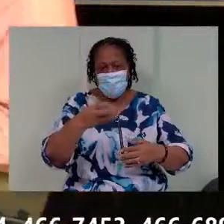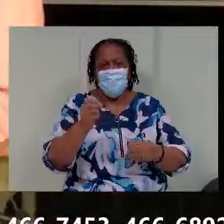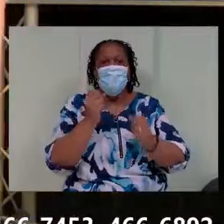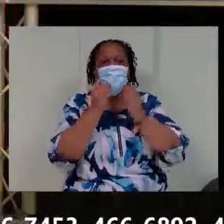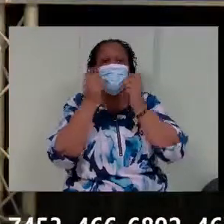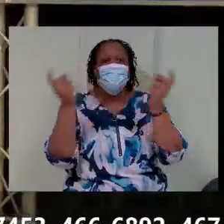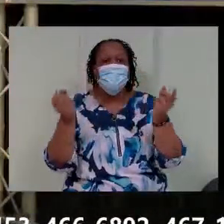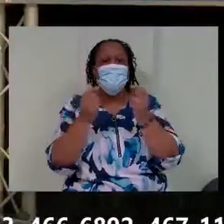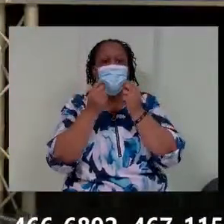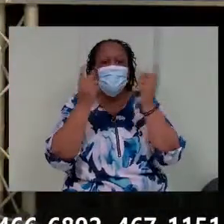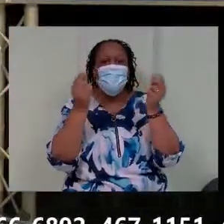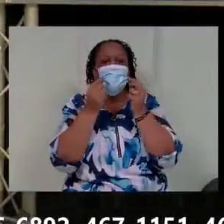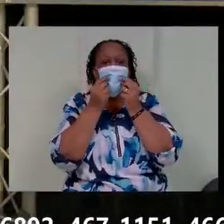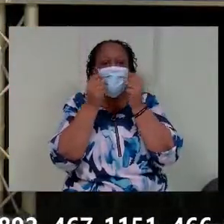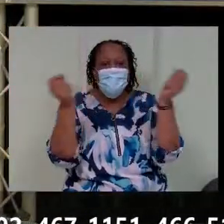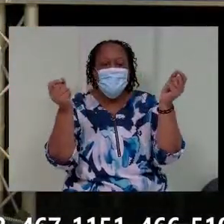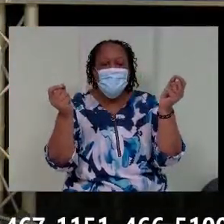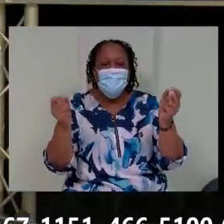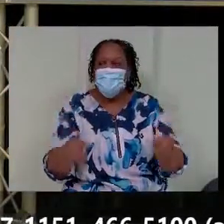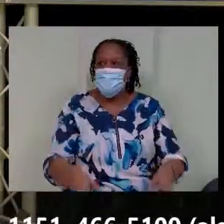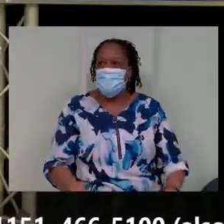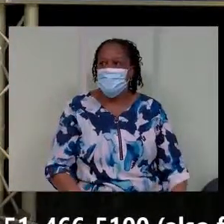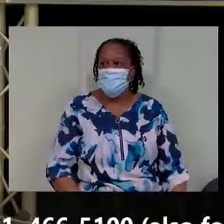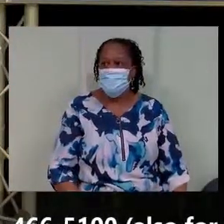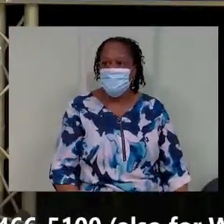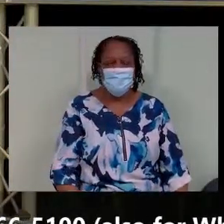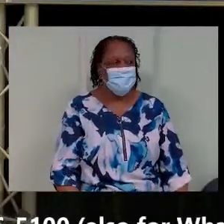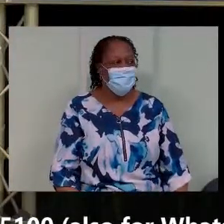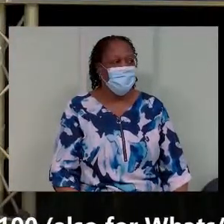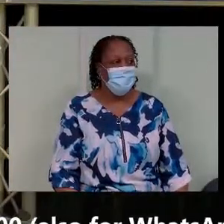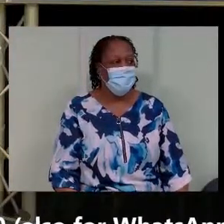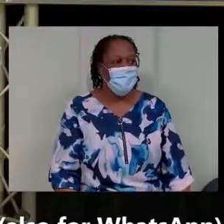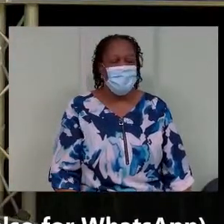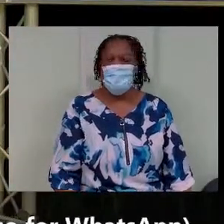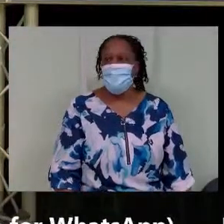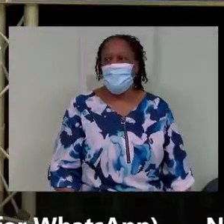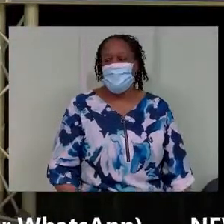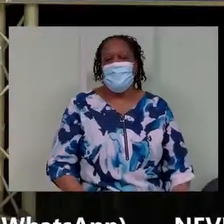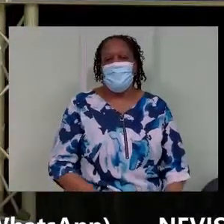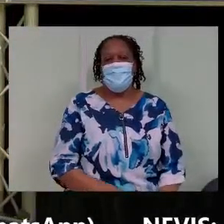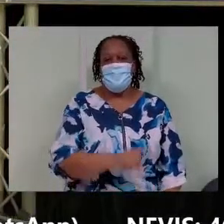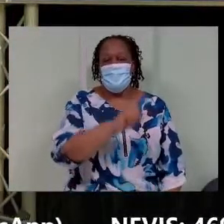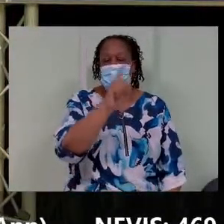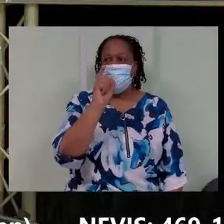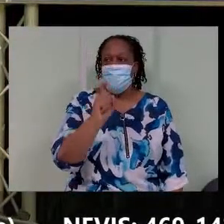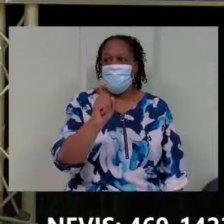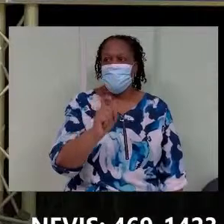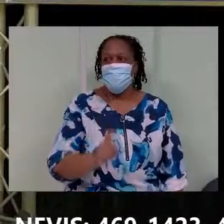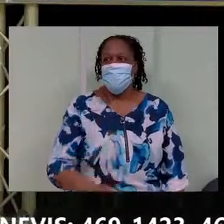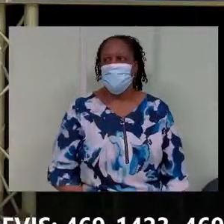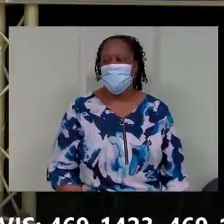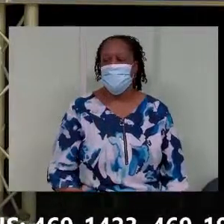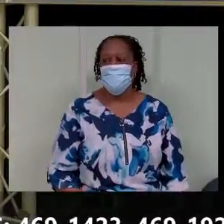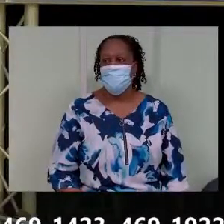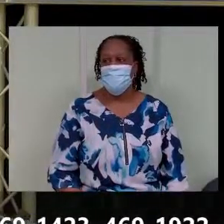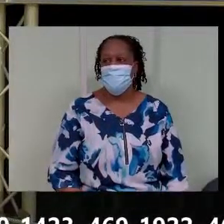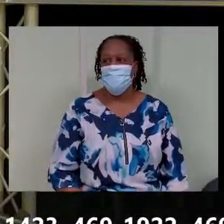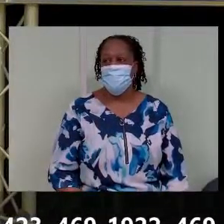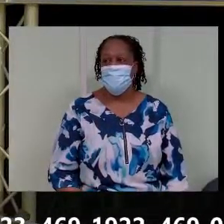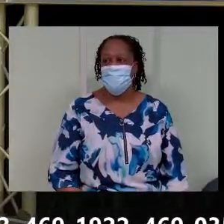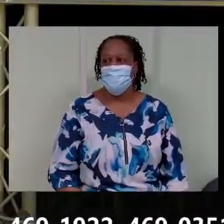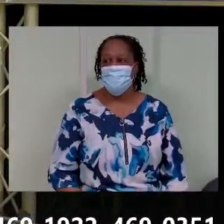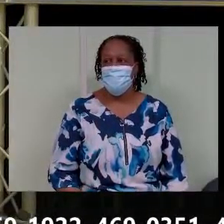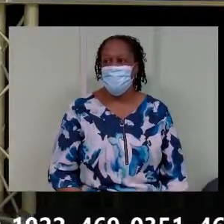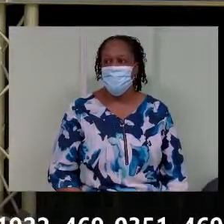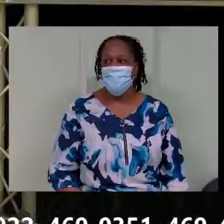Thank you, Dr. Wilkinson. This is our final question for today. And the question is for either one of